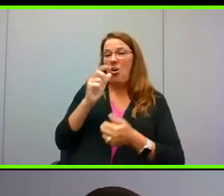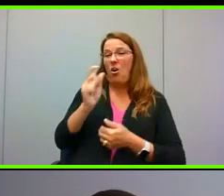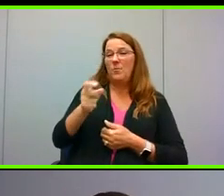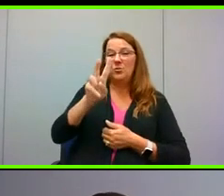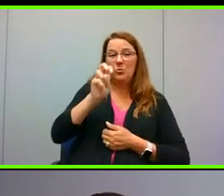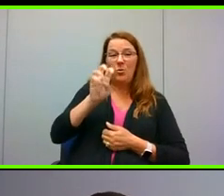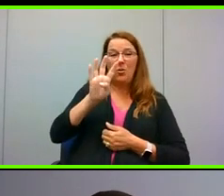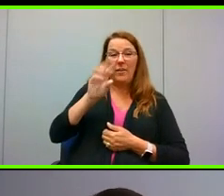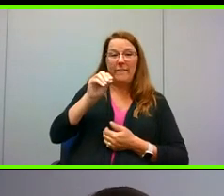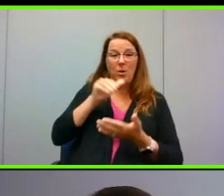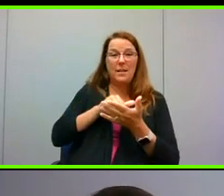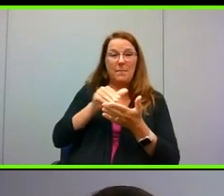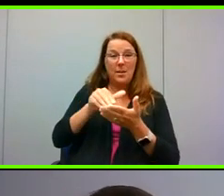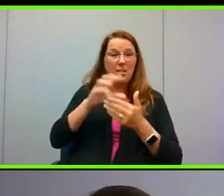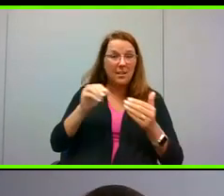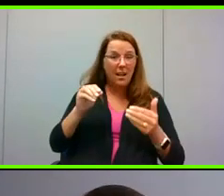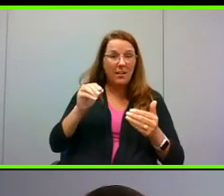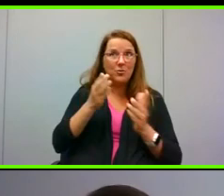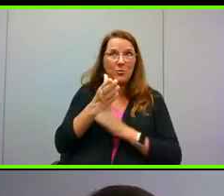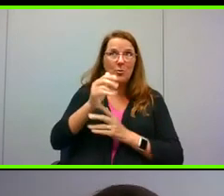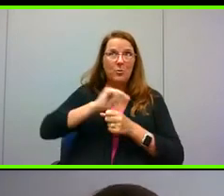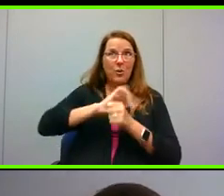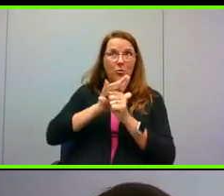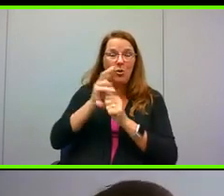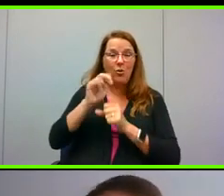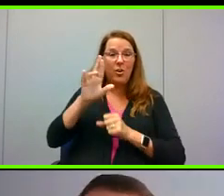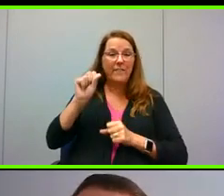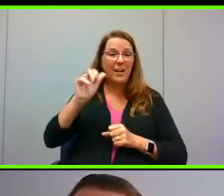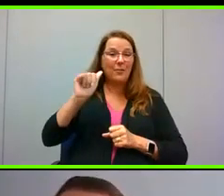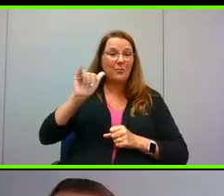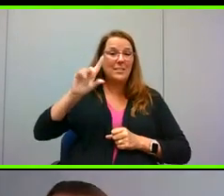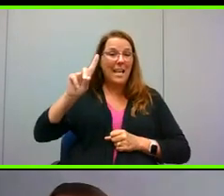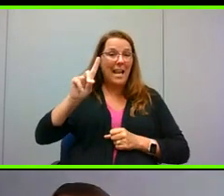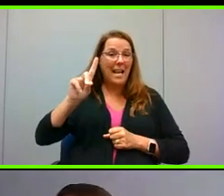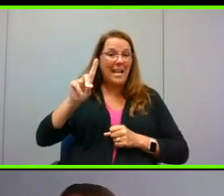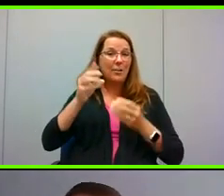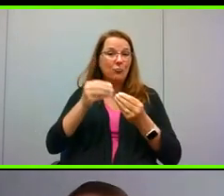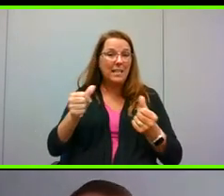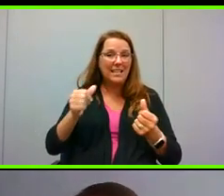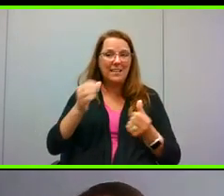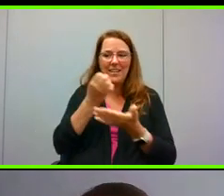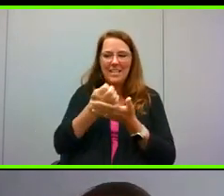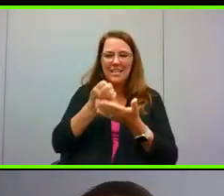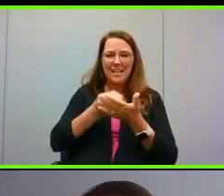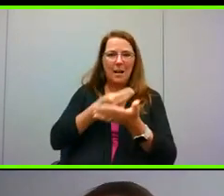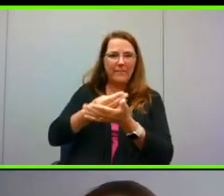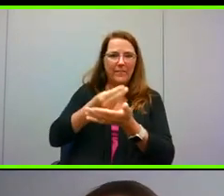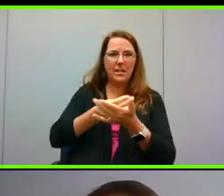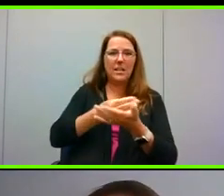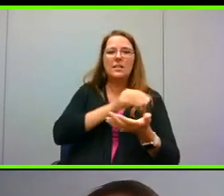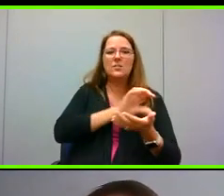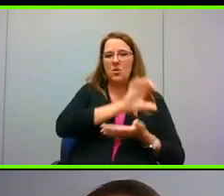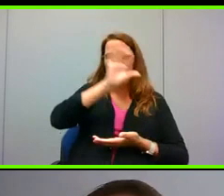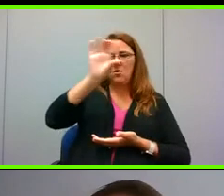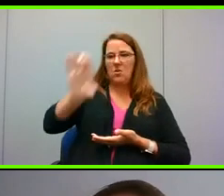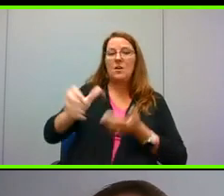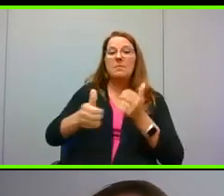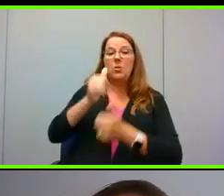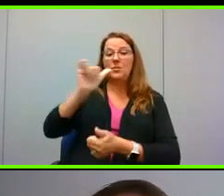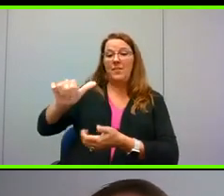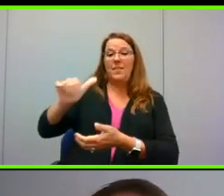through the, what's it called? Coronavirus Aid Relief Economic something. And most of that goes directly to the divisions.